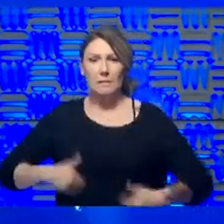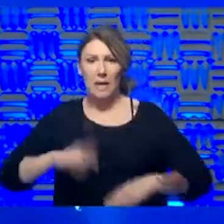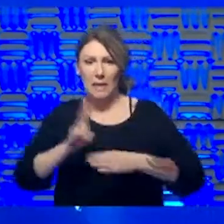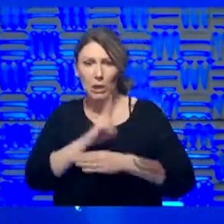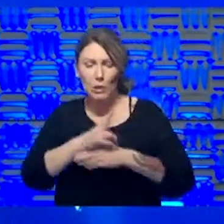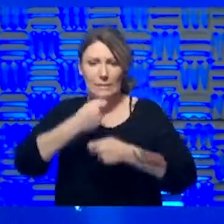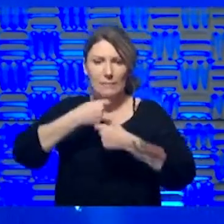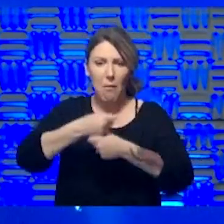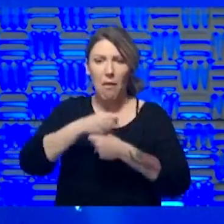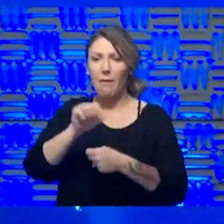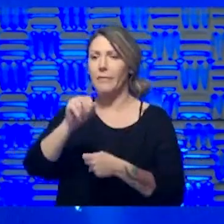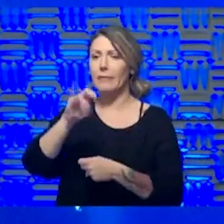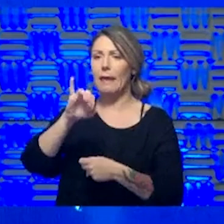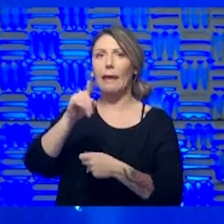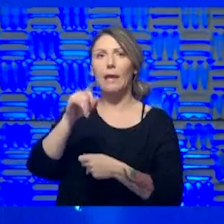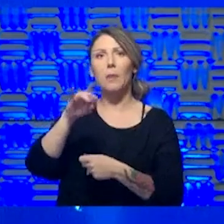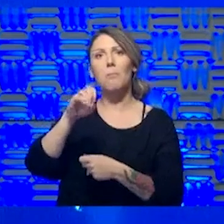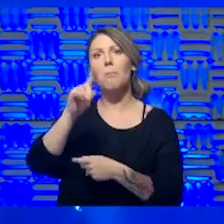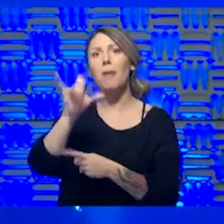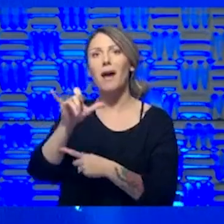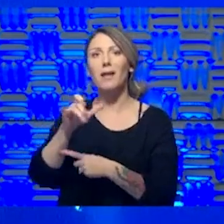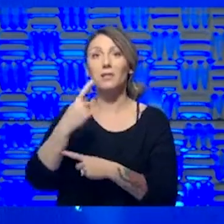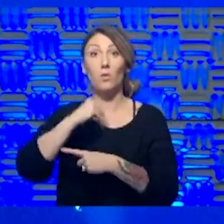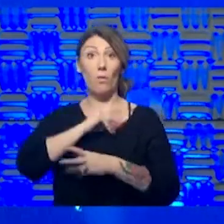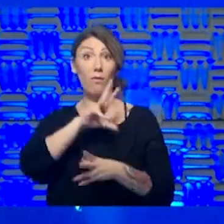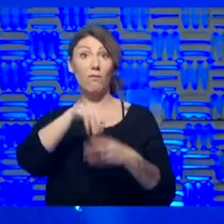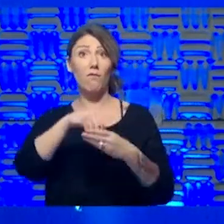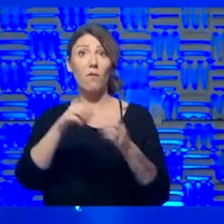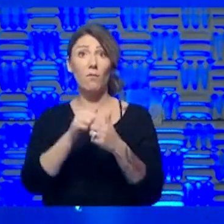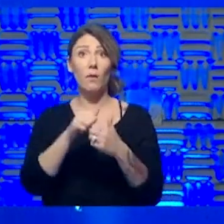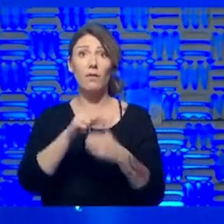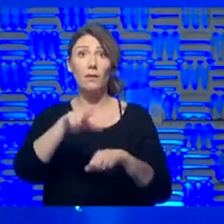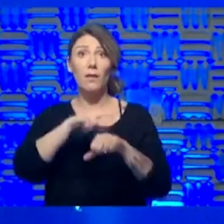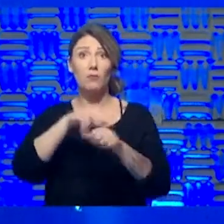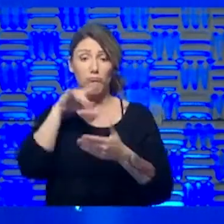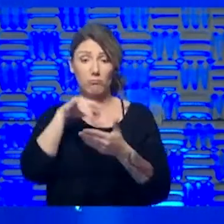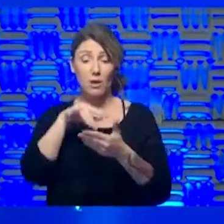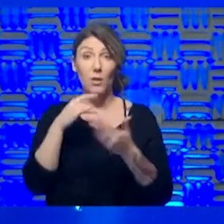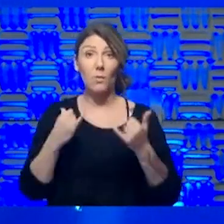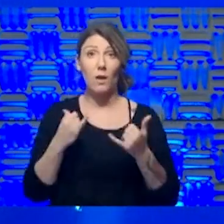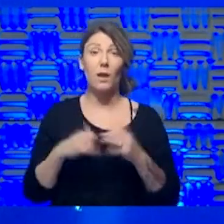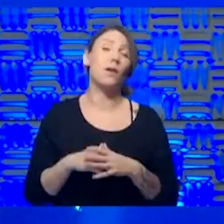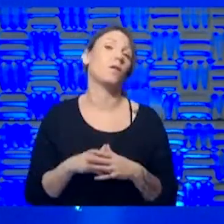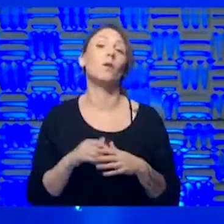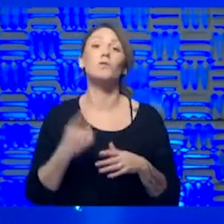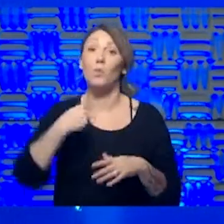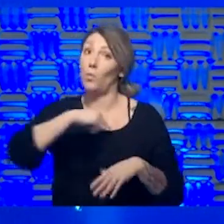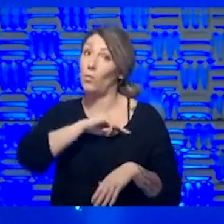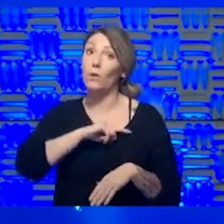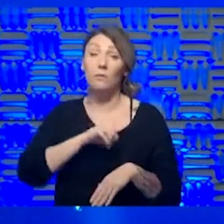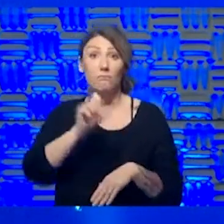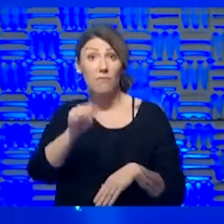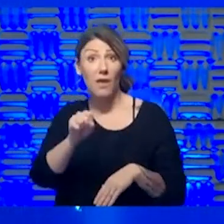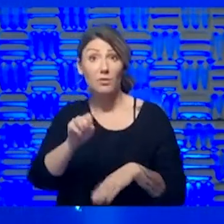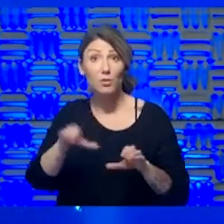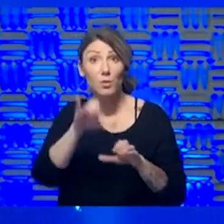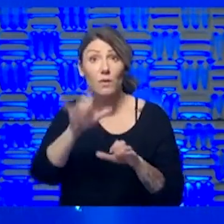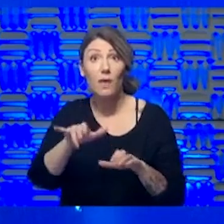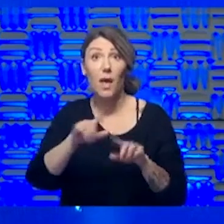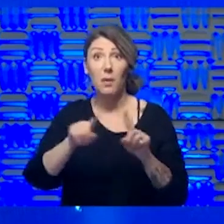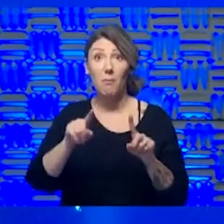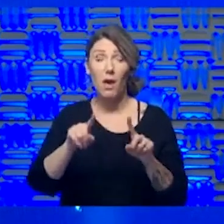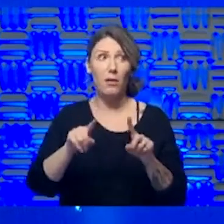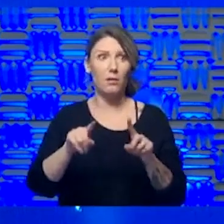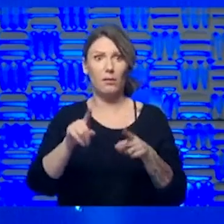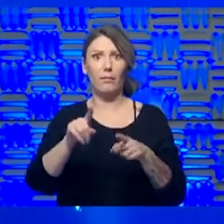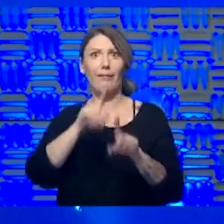we are part of a national study around that. So we are doing it, but it is where nobody really knows the answer to that. It sounds